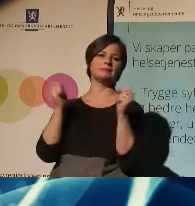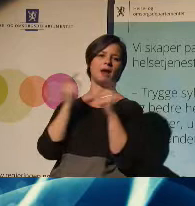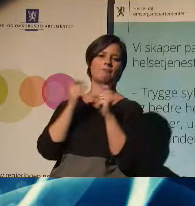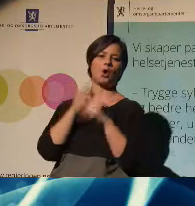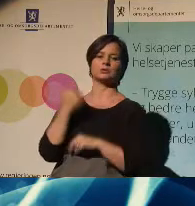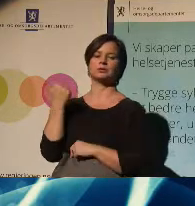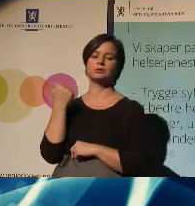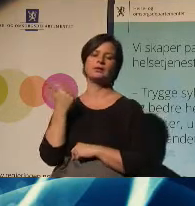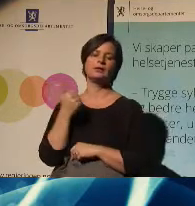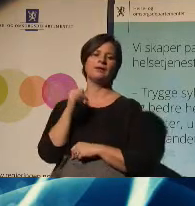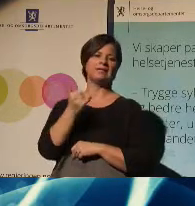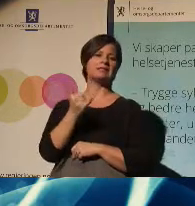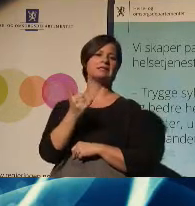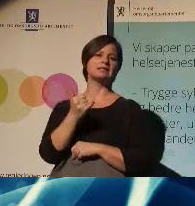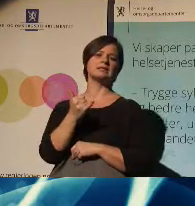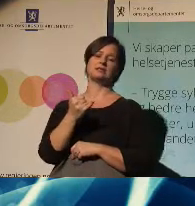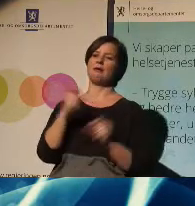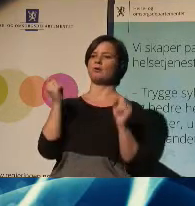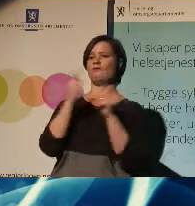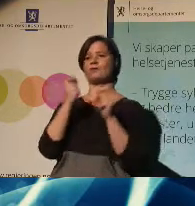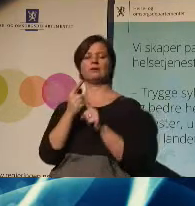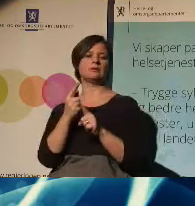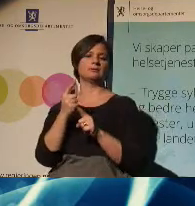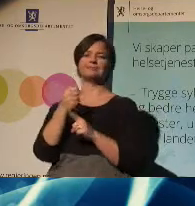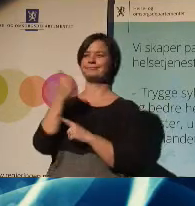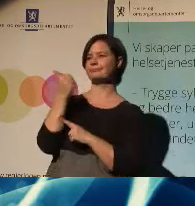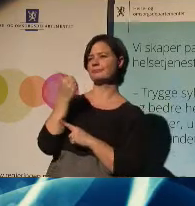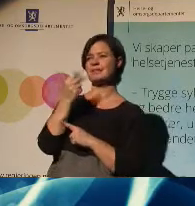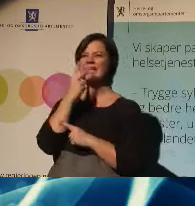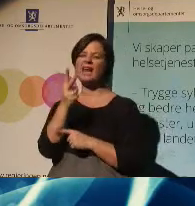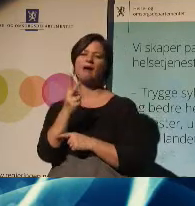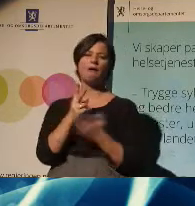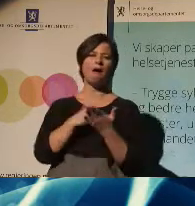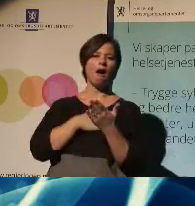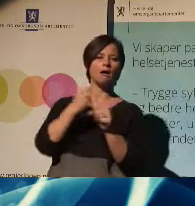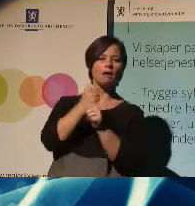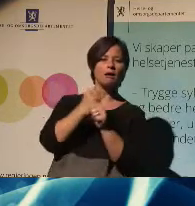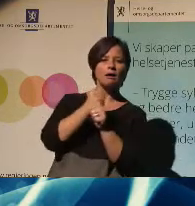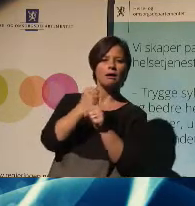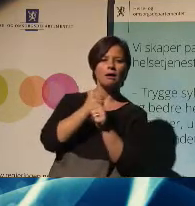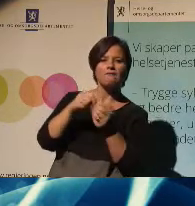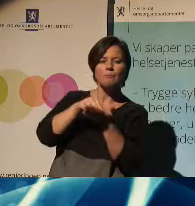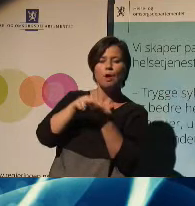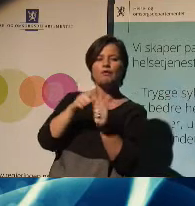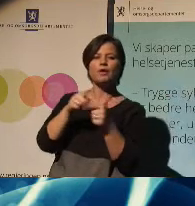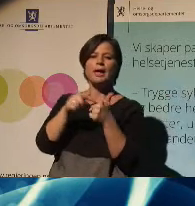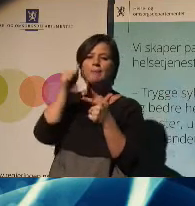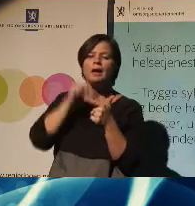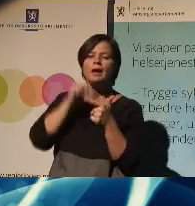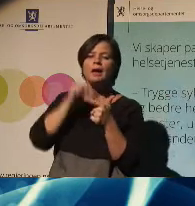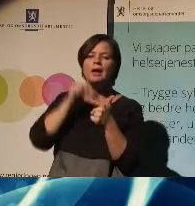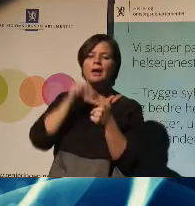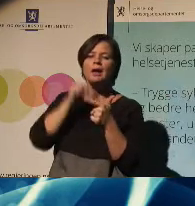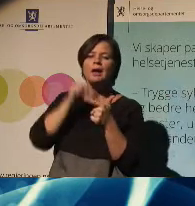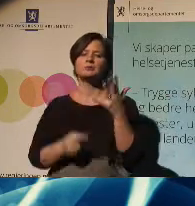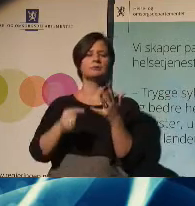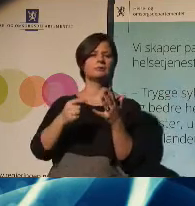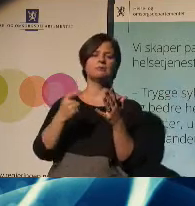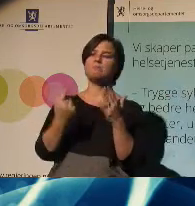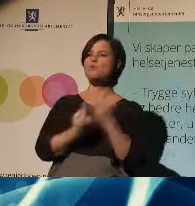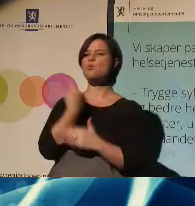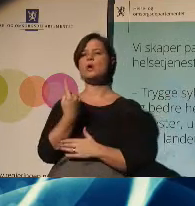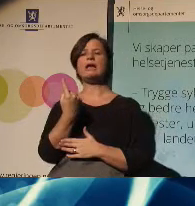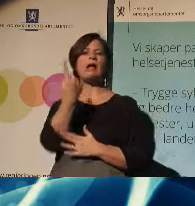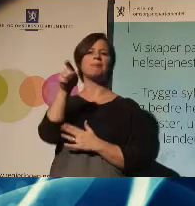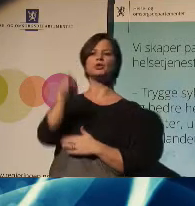go to Starbucks, Starbucks has coffee beans, milk, mugs, and some of you may like a double espresso, another one may like